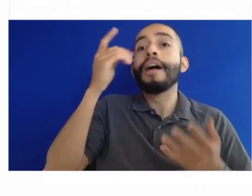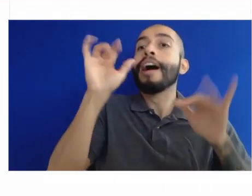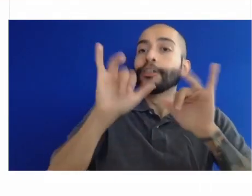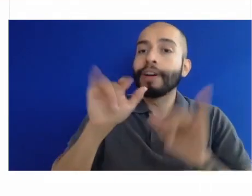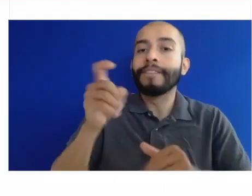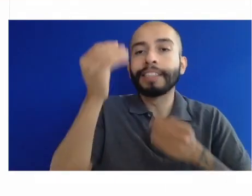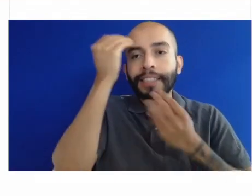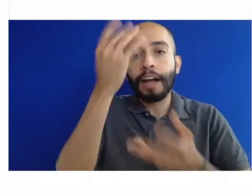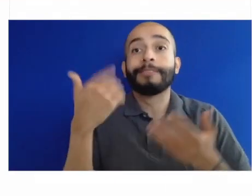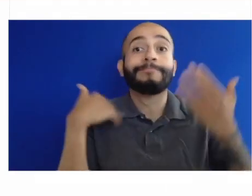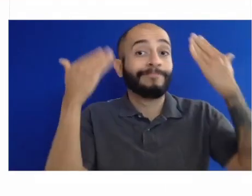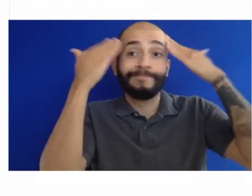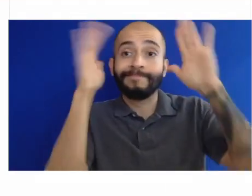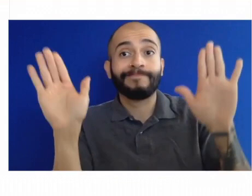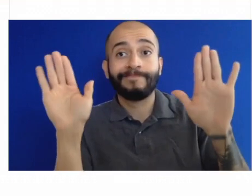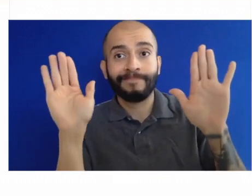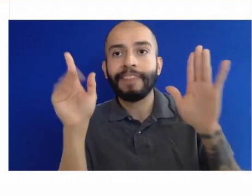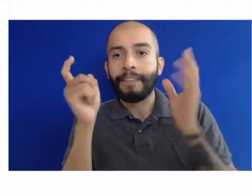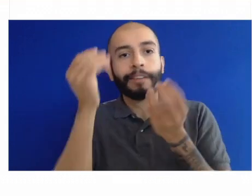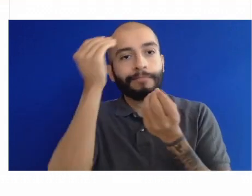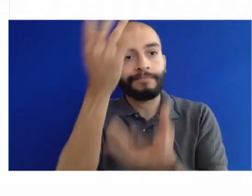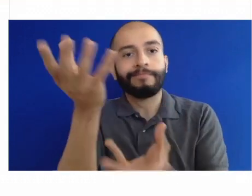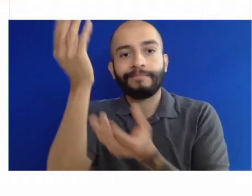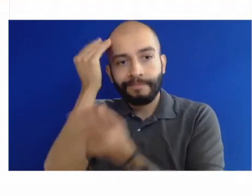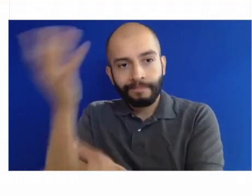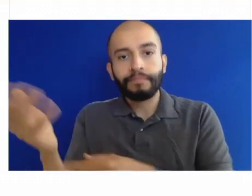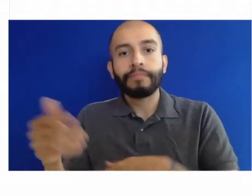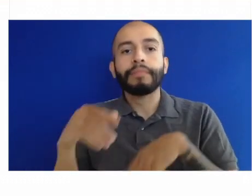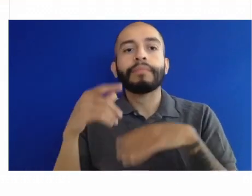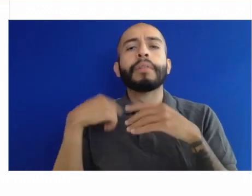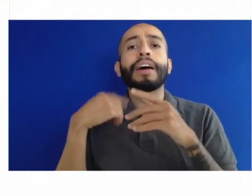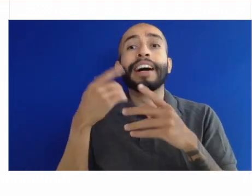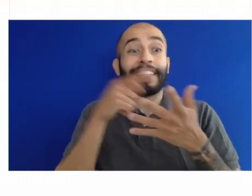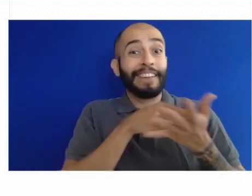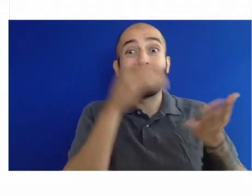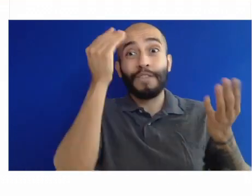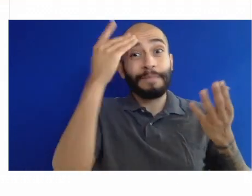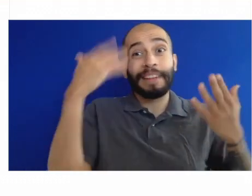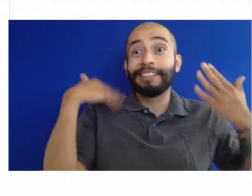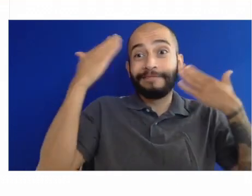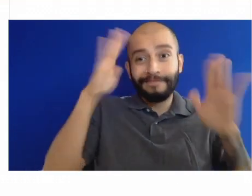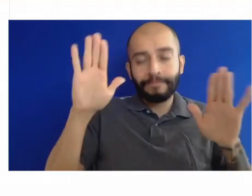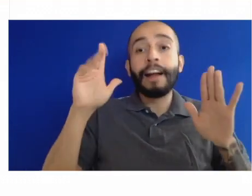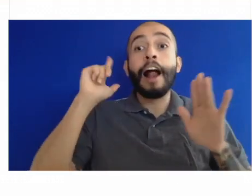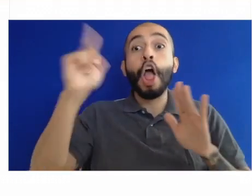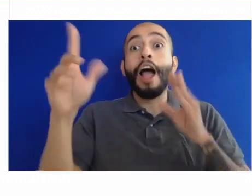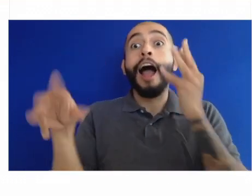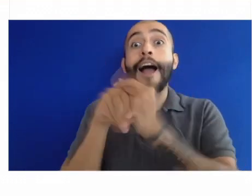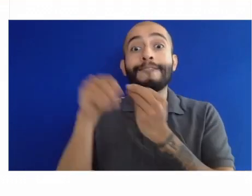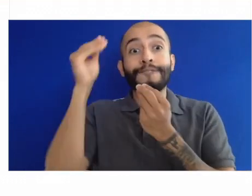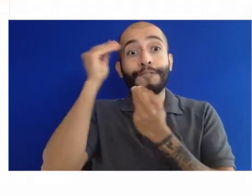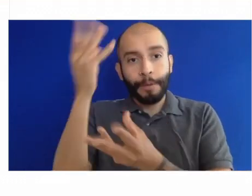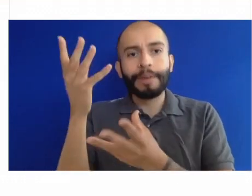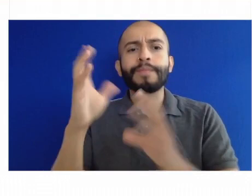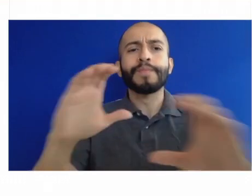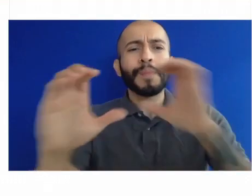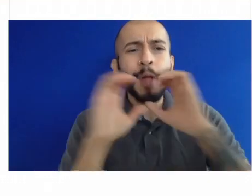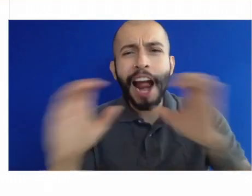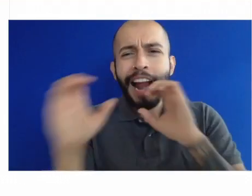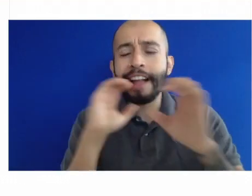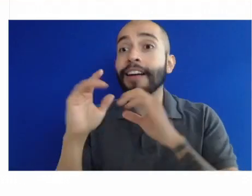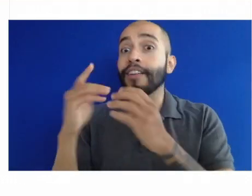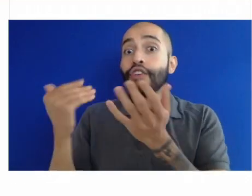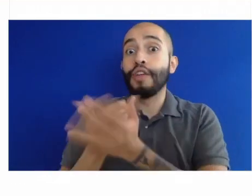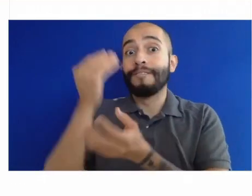available. And just being preemptive, so that we can dispel myths, I think is or